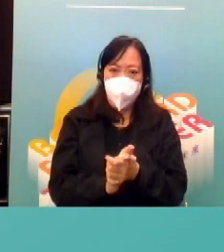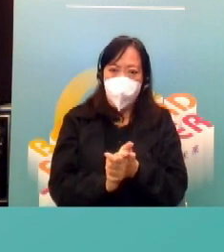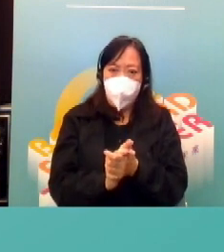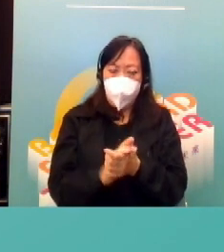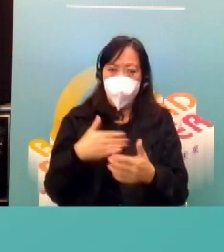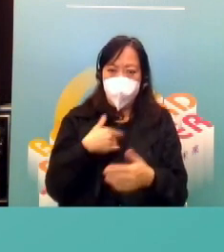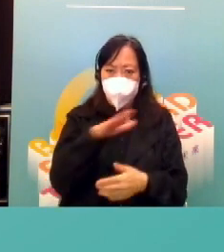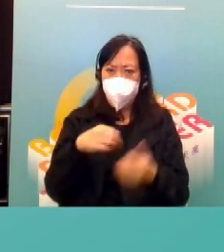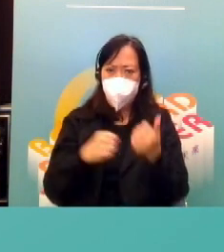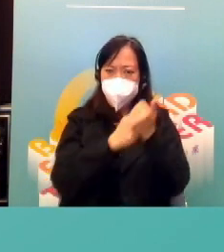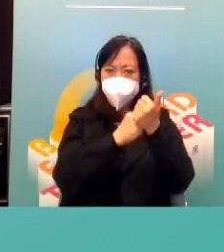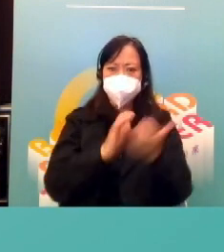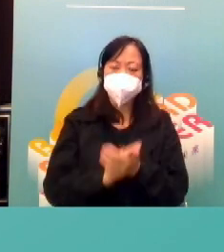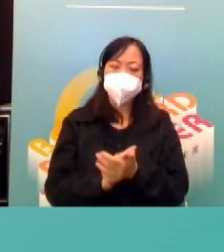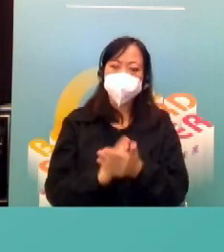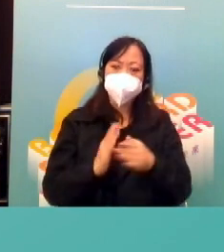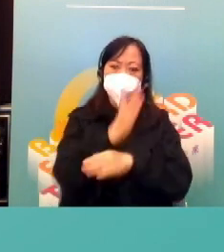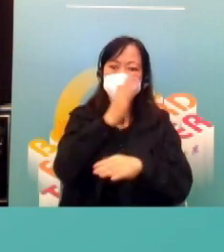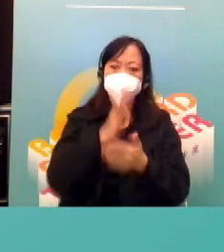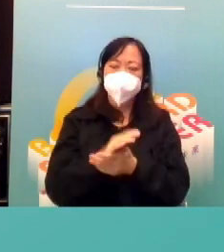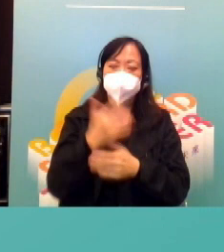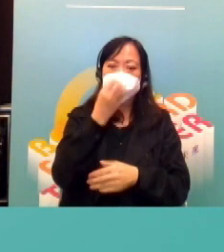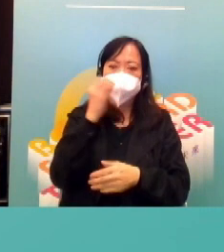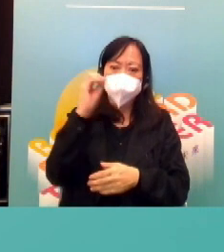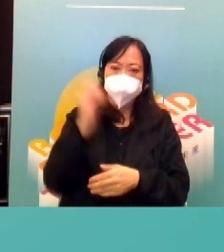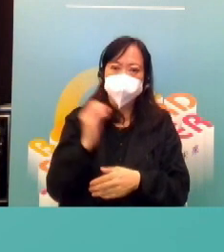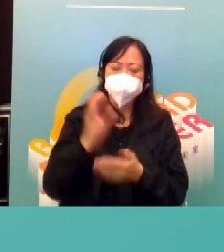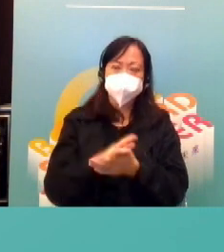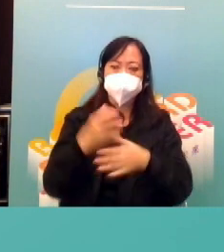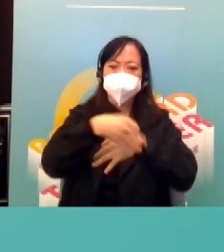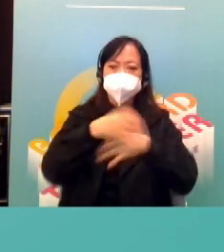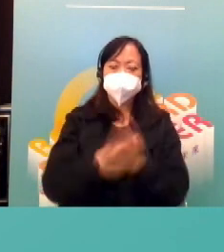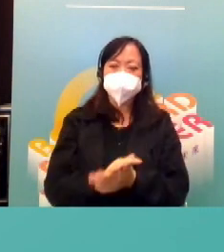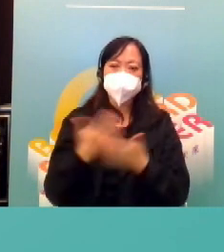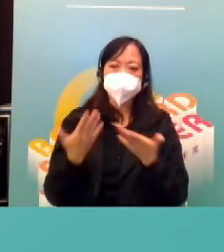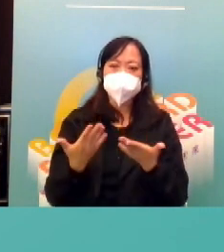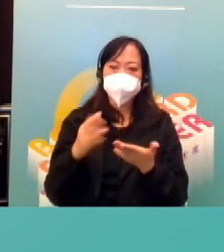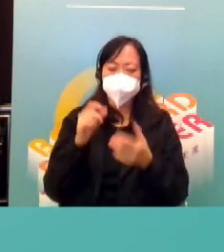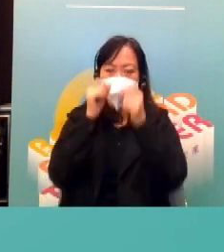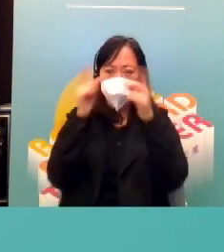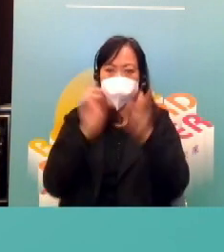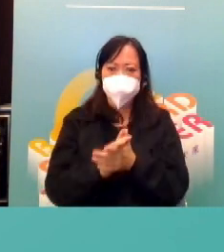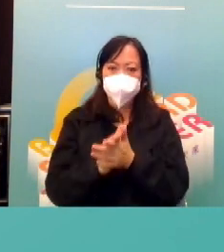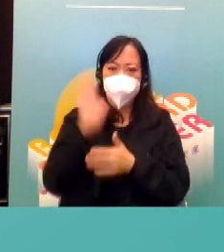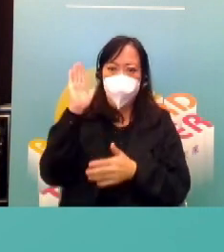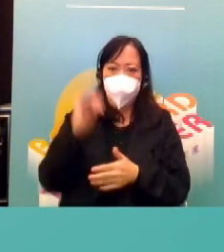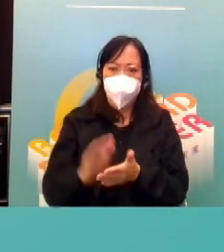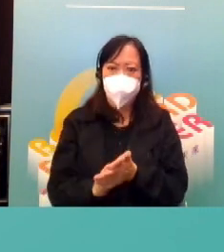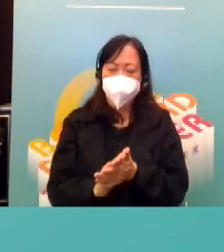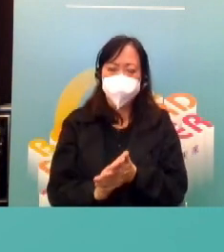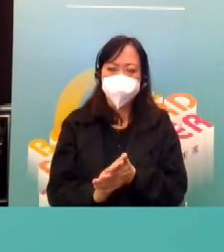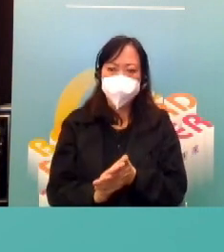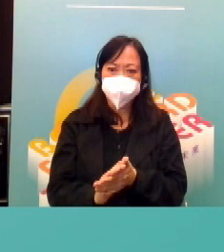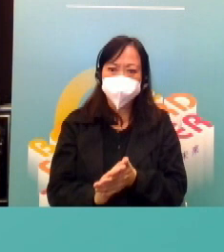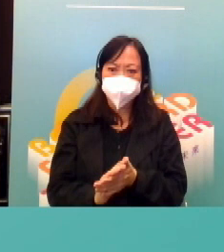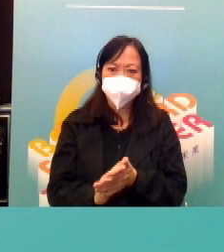these contracts. And we have found that they are able to leverage the spending really well. So every pound of spendings